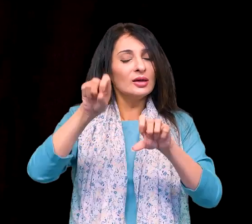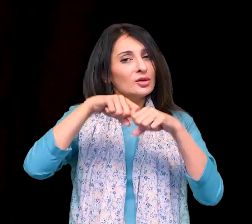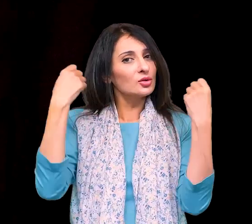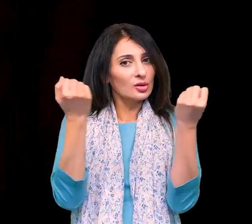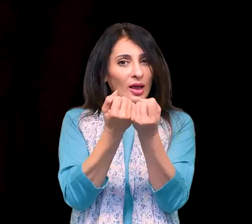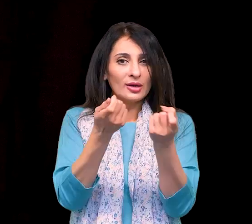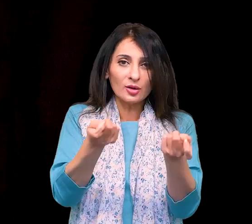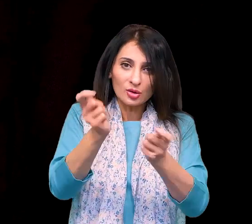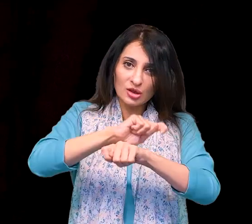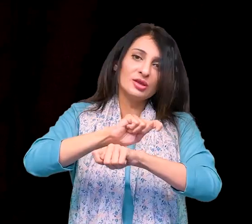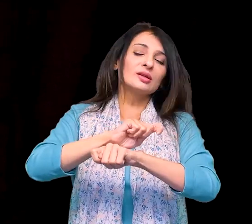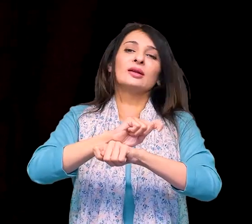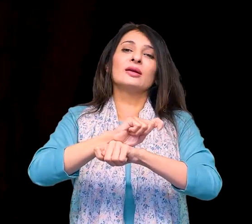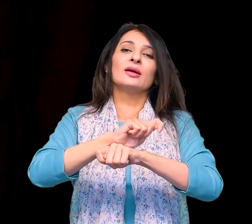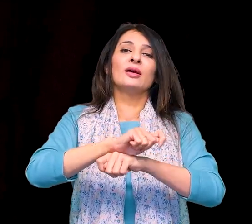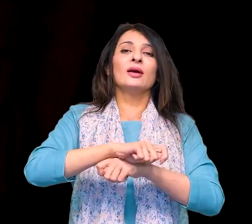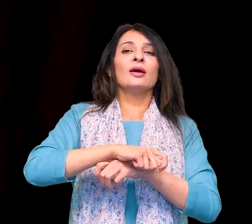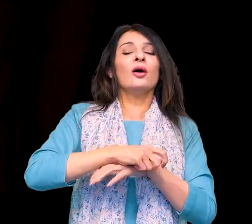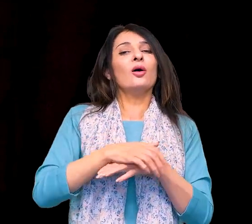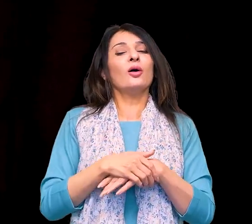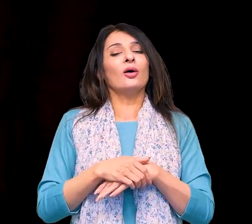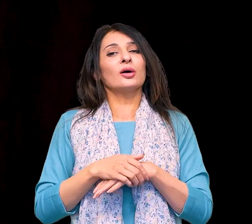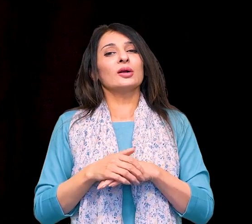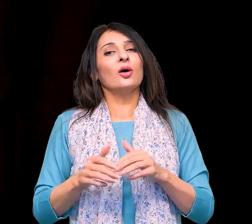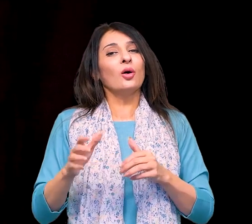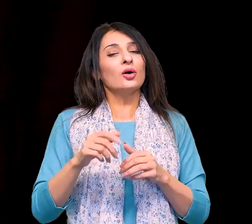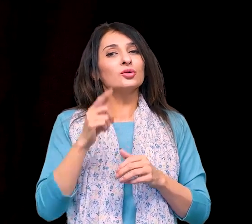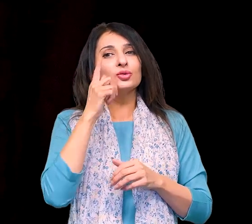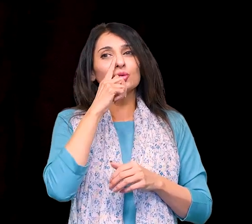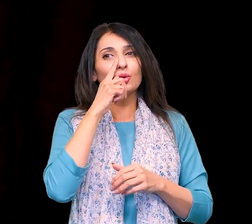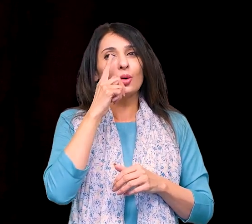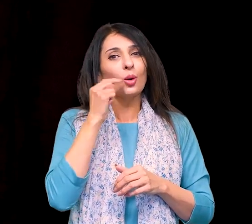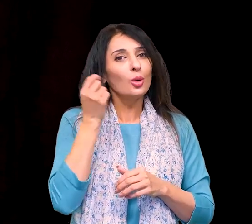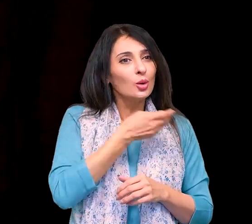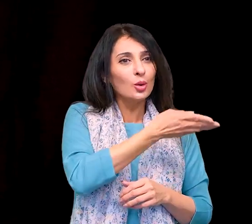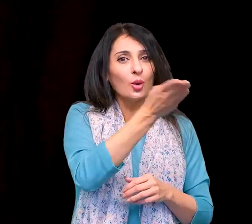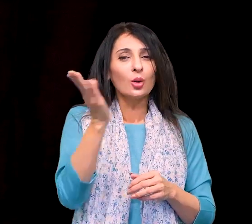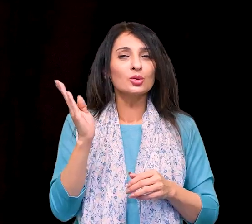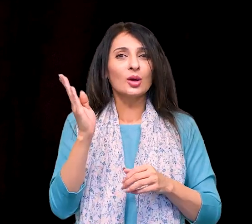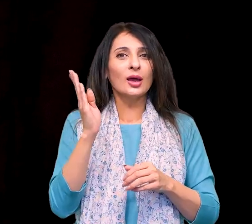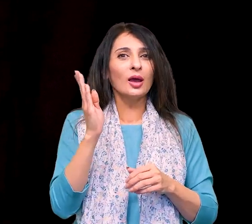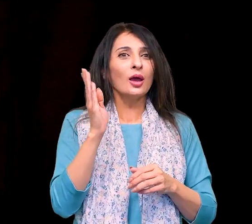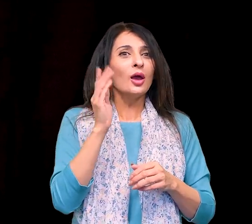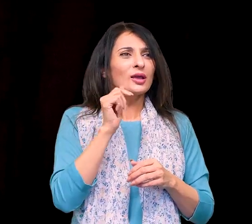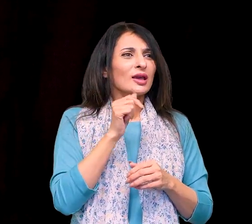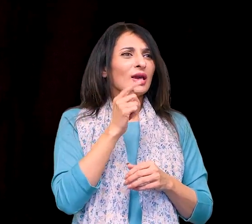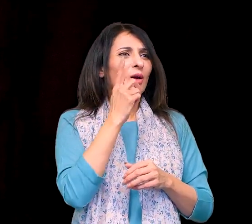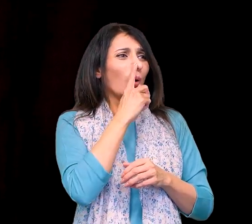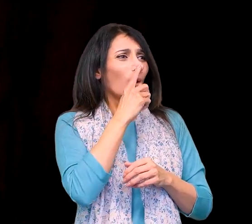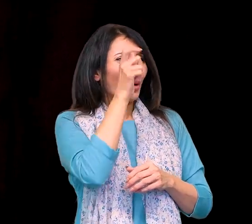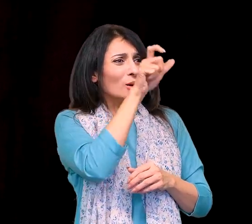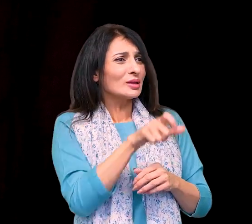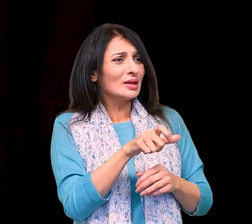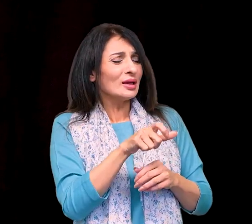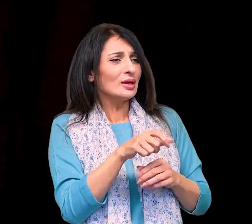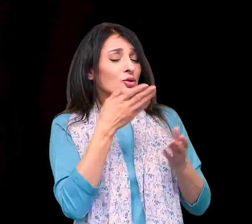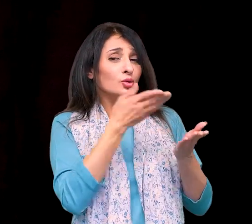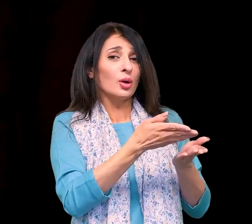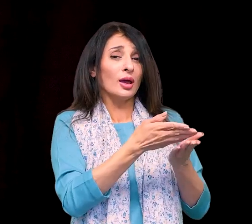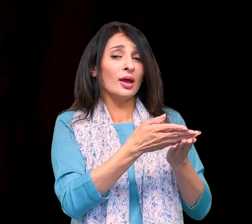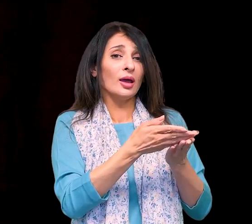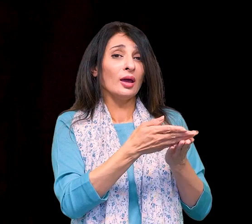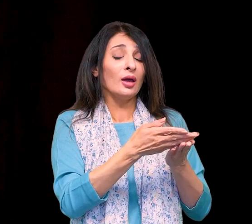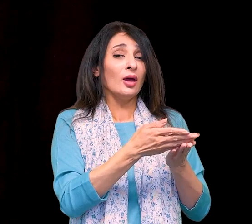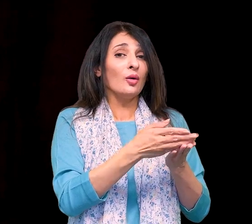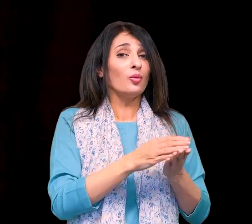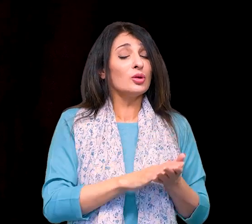Pakistan or change in the society, change in our mindsets, it all begins with the woman. Like, people underestimate that, but